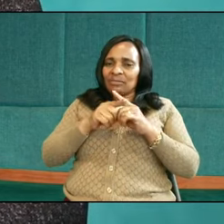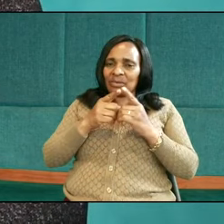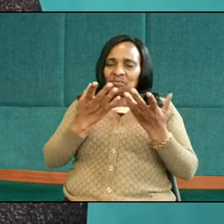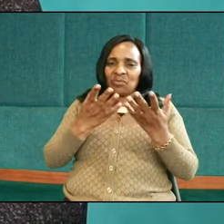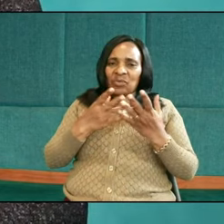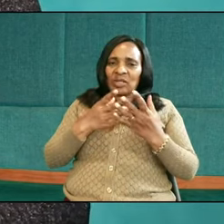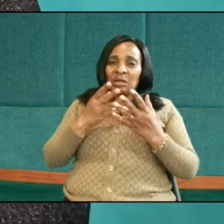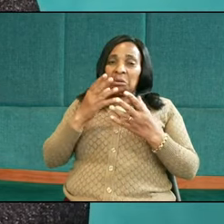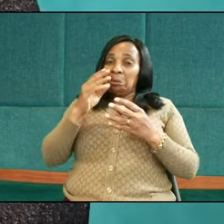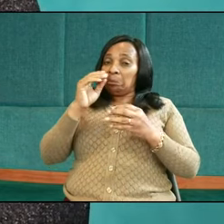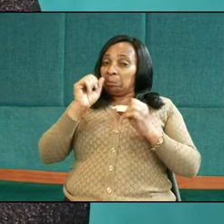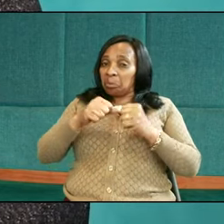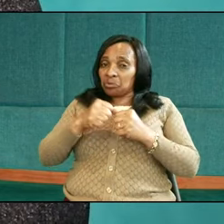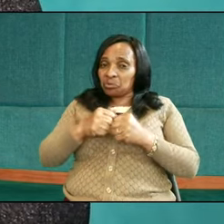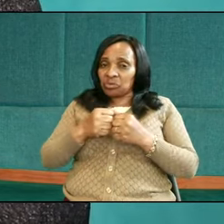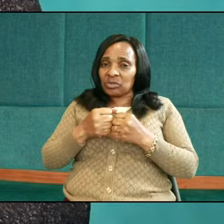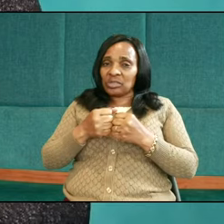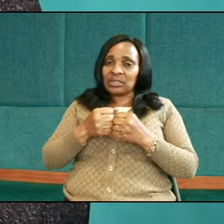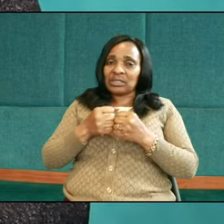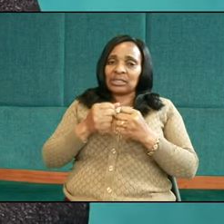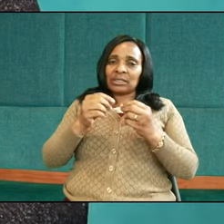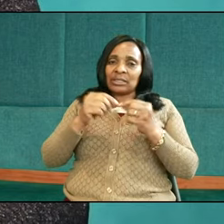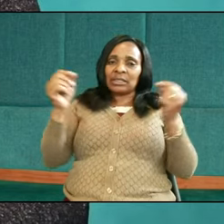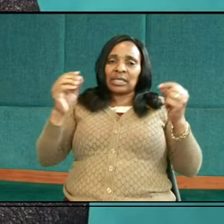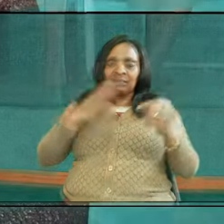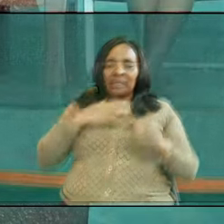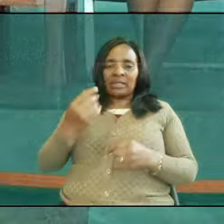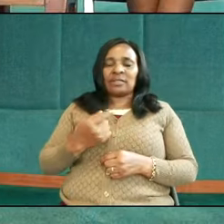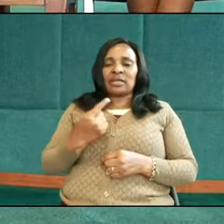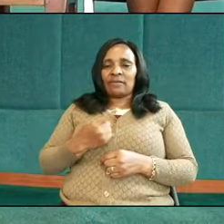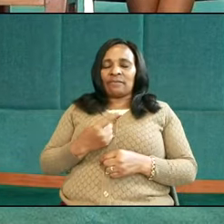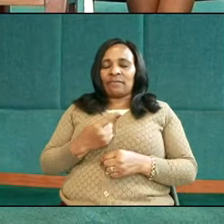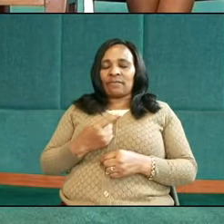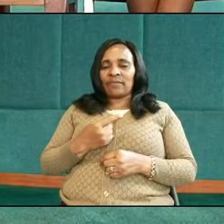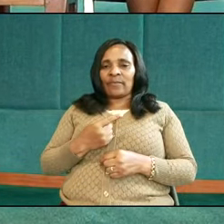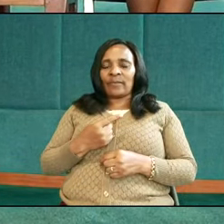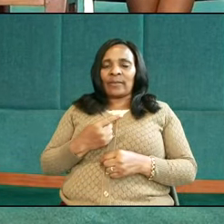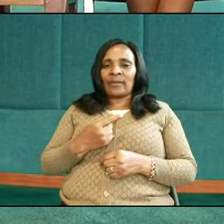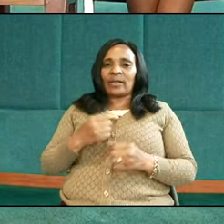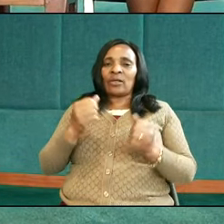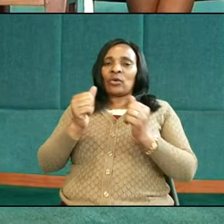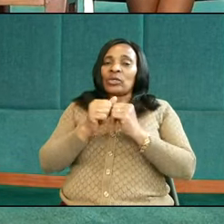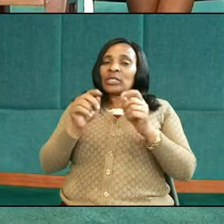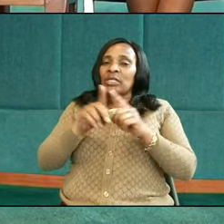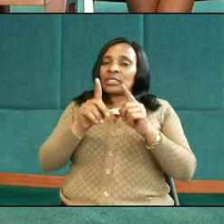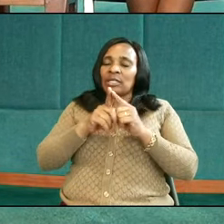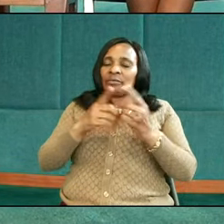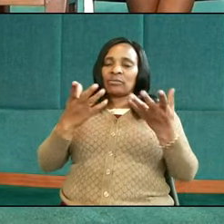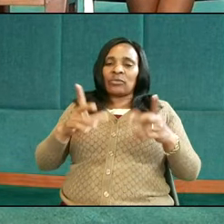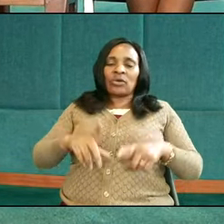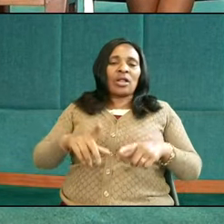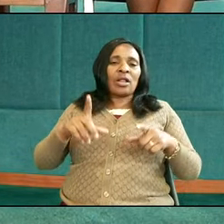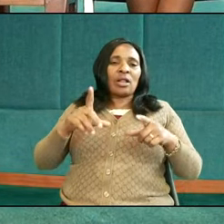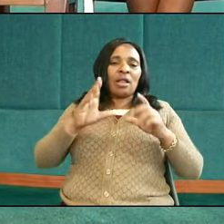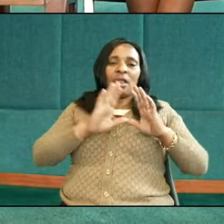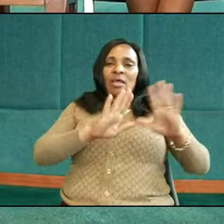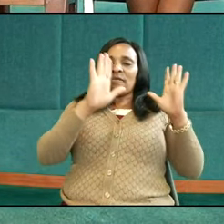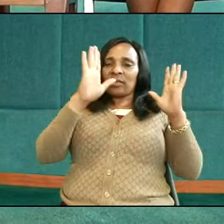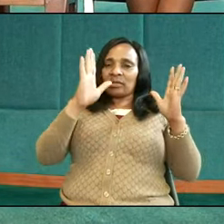to them. So I just like distance myself. Yeah. Would that even involve leaving the